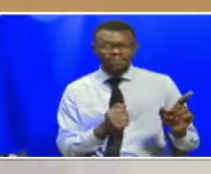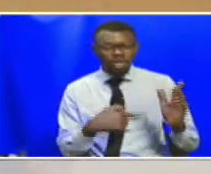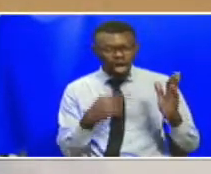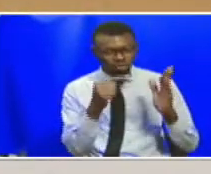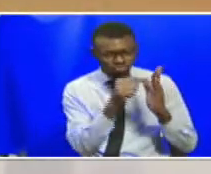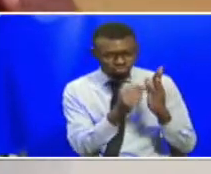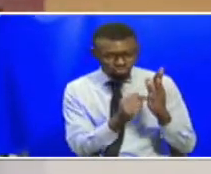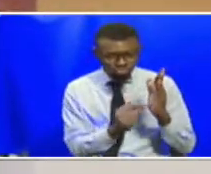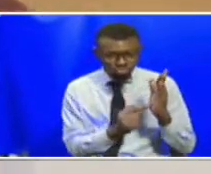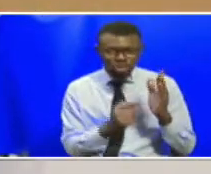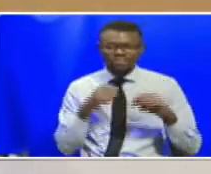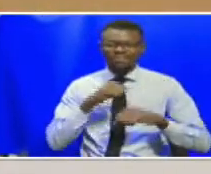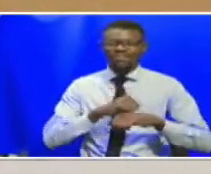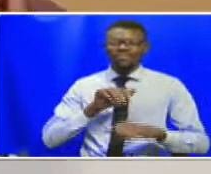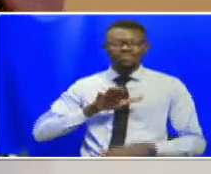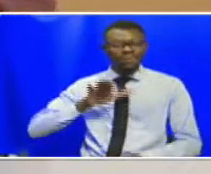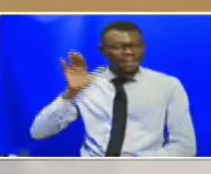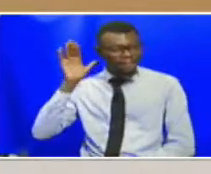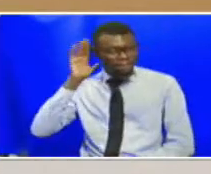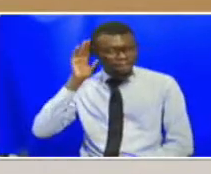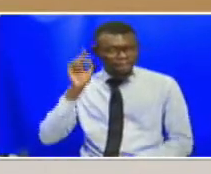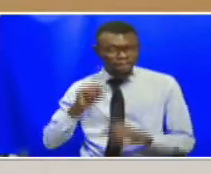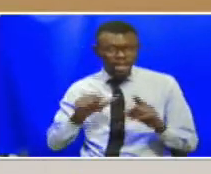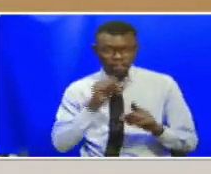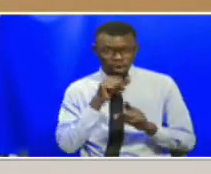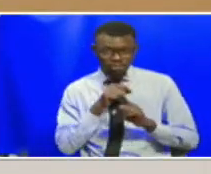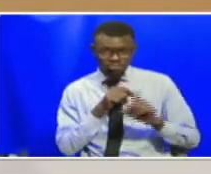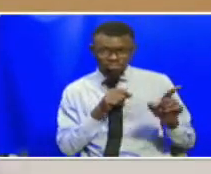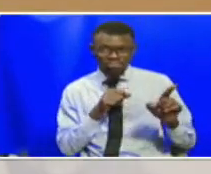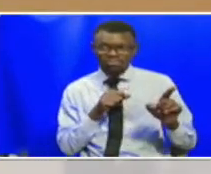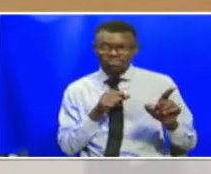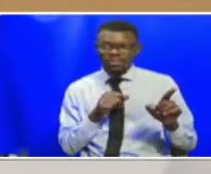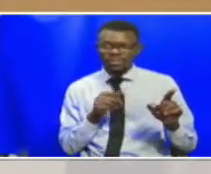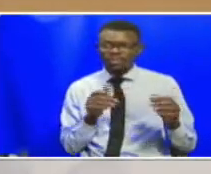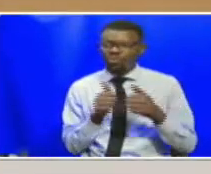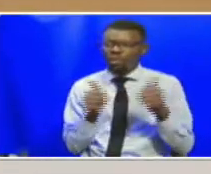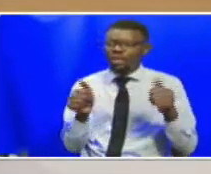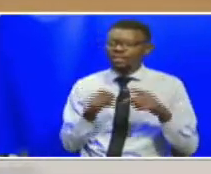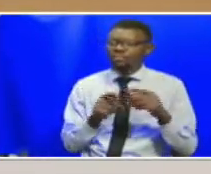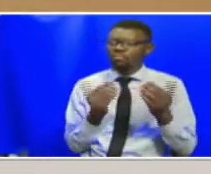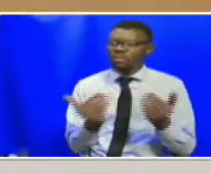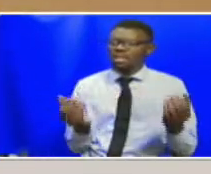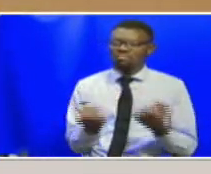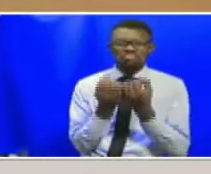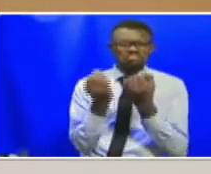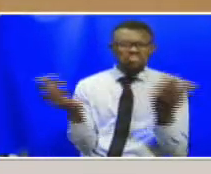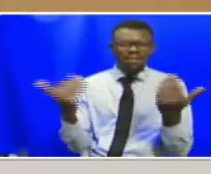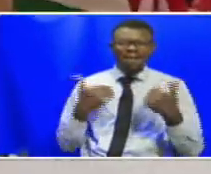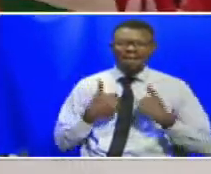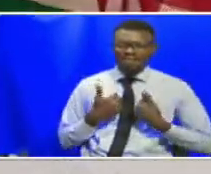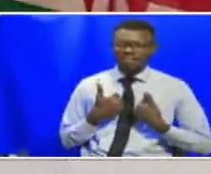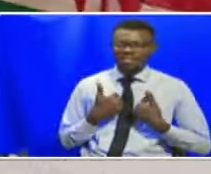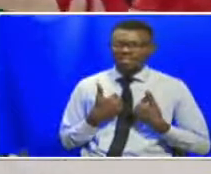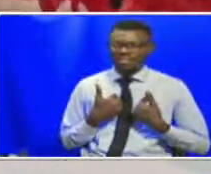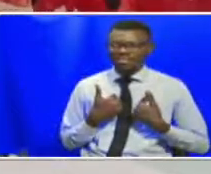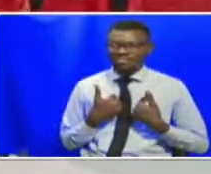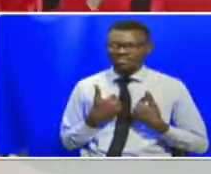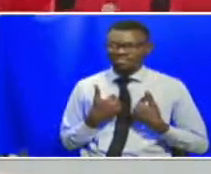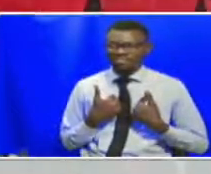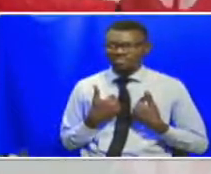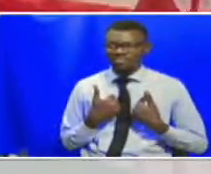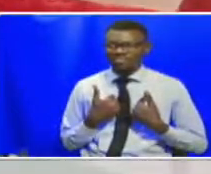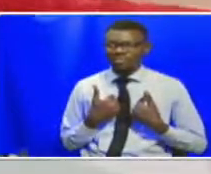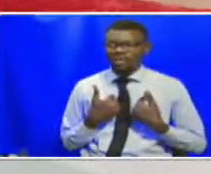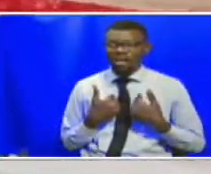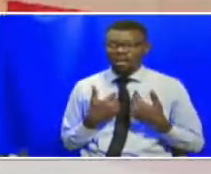rules. This boy is now a new student. And now we have several other children who are in the same capacity. There is a